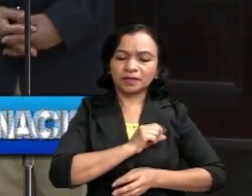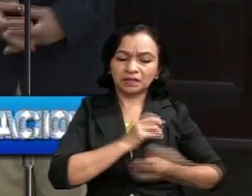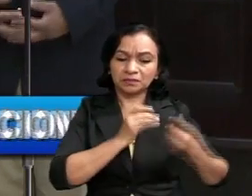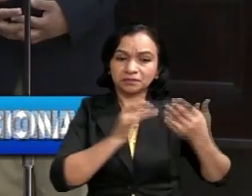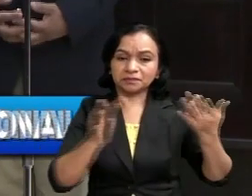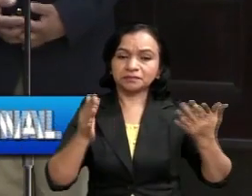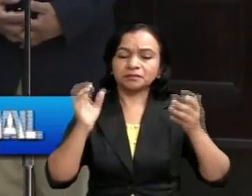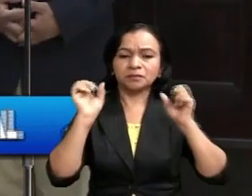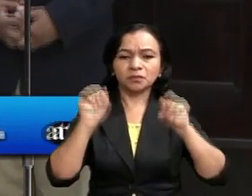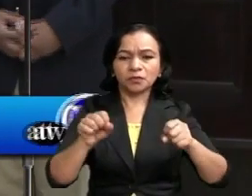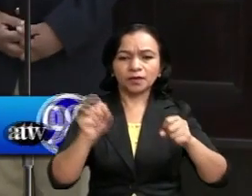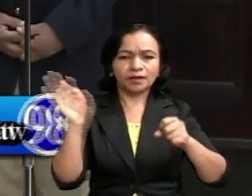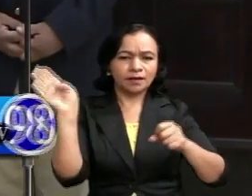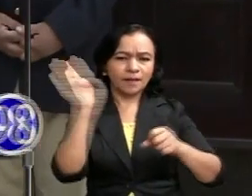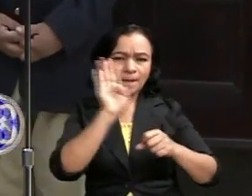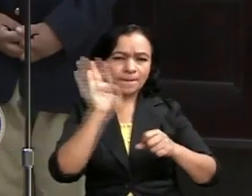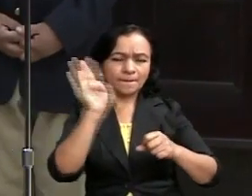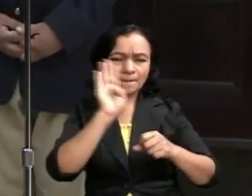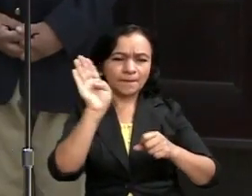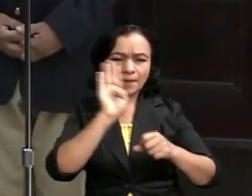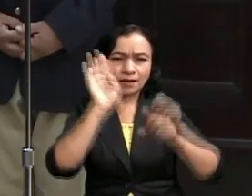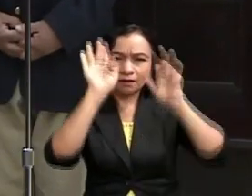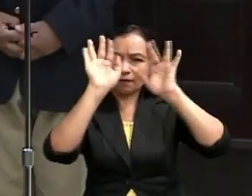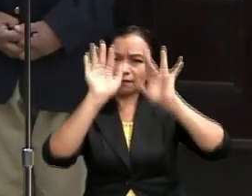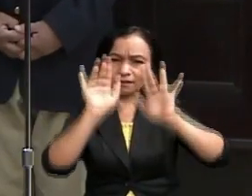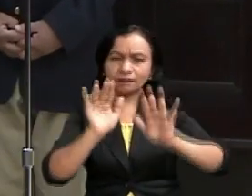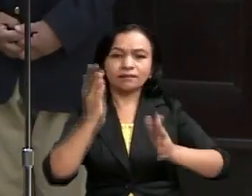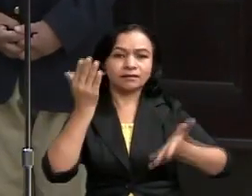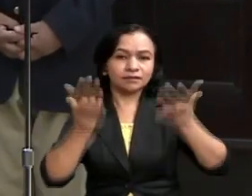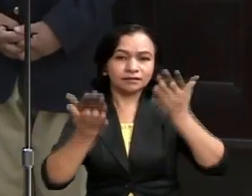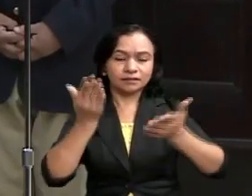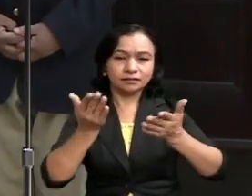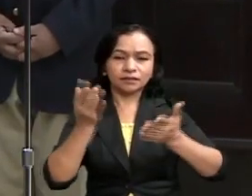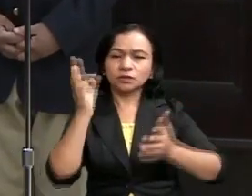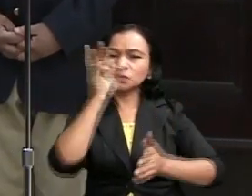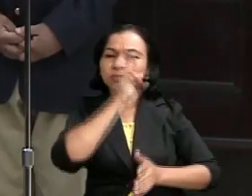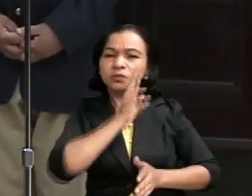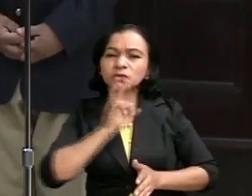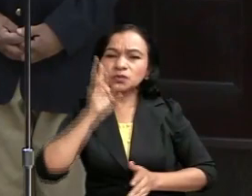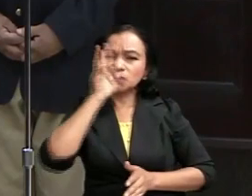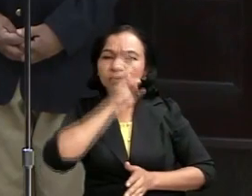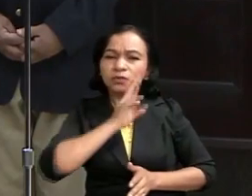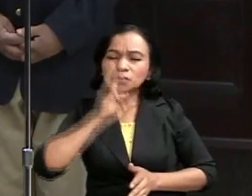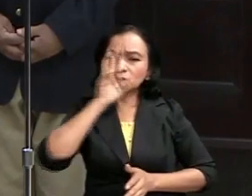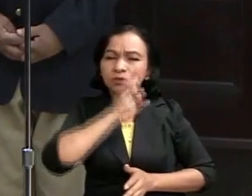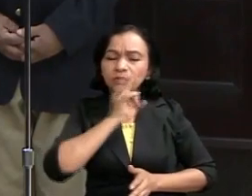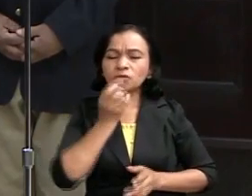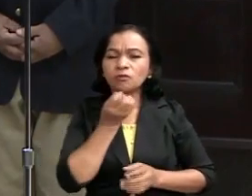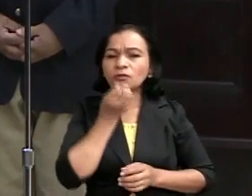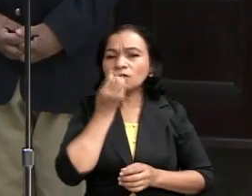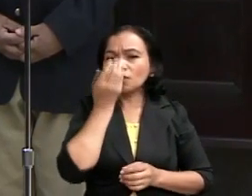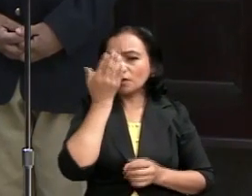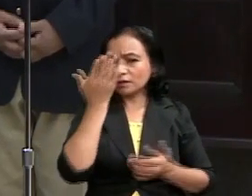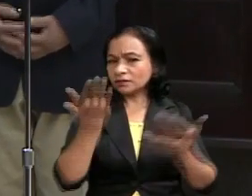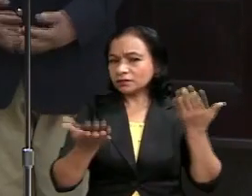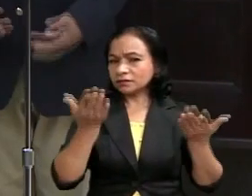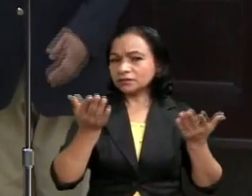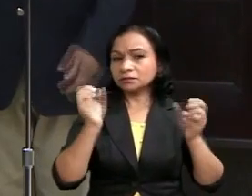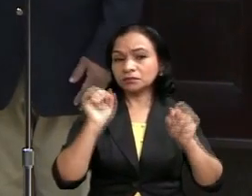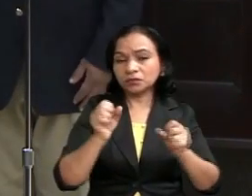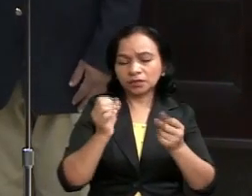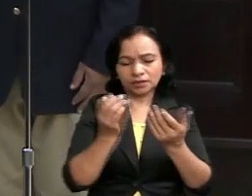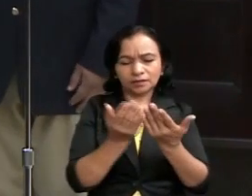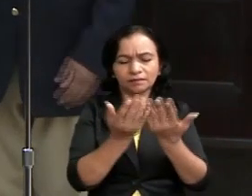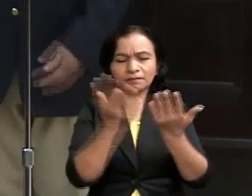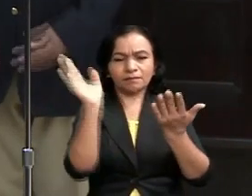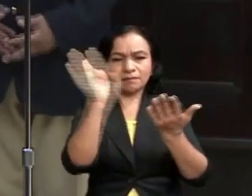Pueden ser blancos como la although nieve. They be red like crimson. Aunque sean rojos como el carmesí. They can be pure white. Pueden ser puros